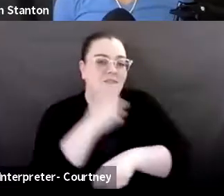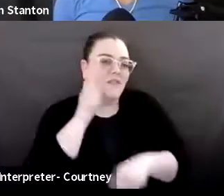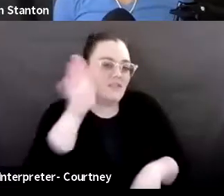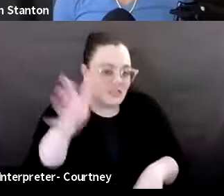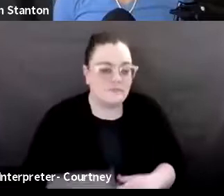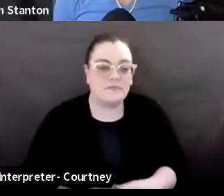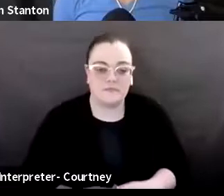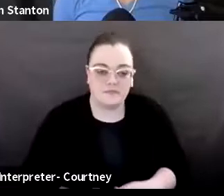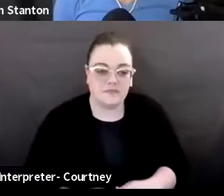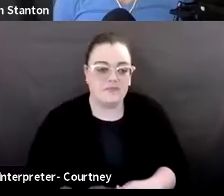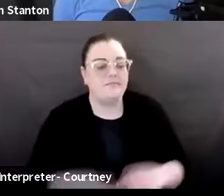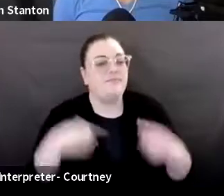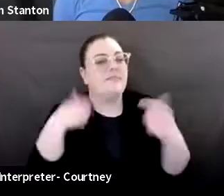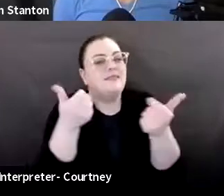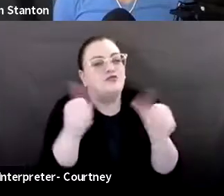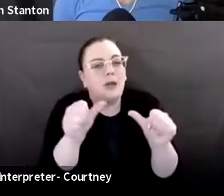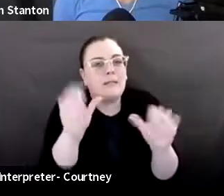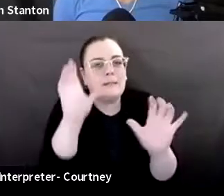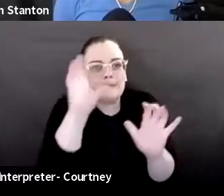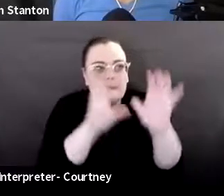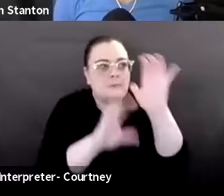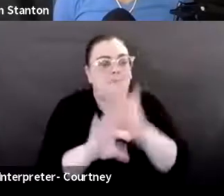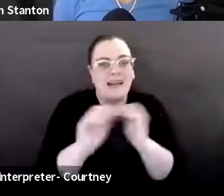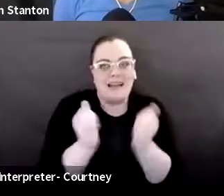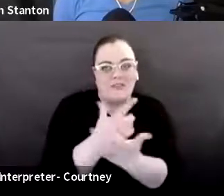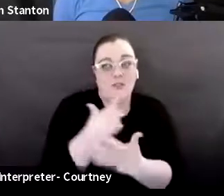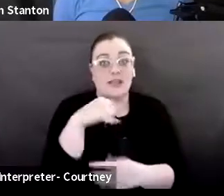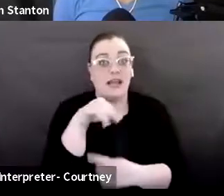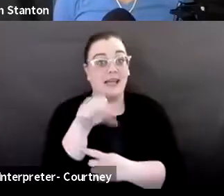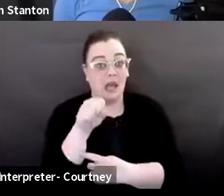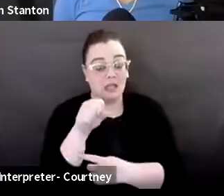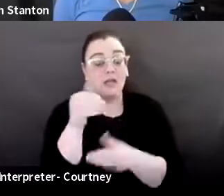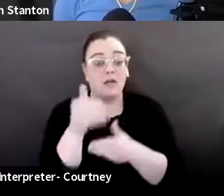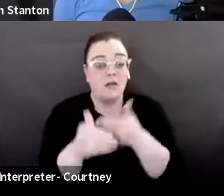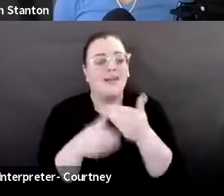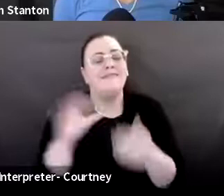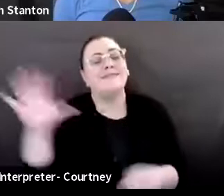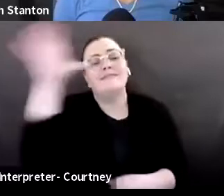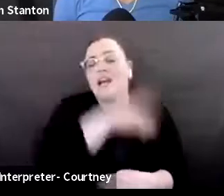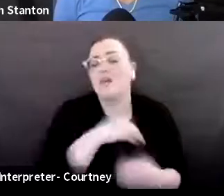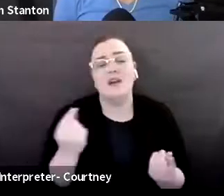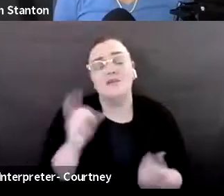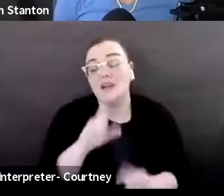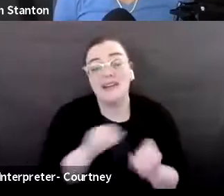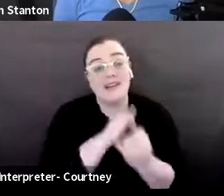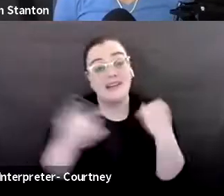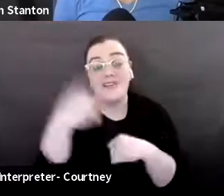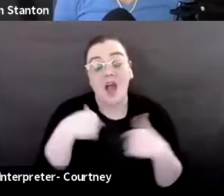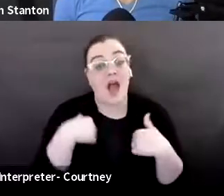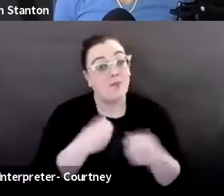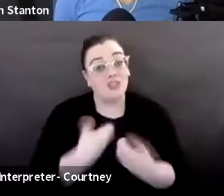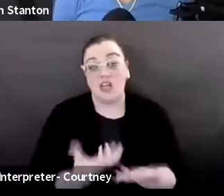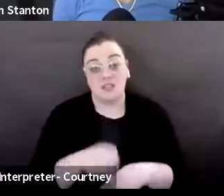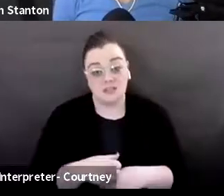I say, try to find all the things that you can say yes to. And guess what, y'all? At the end of the day, I'm exhausted.